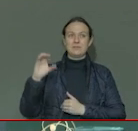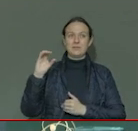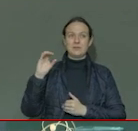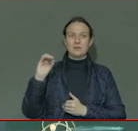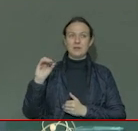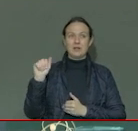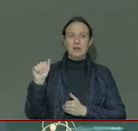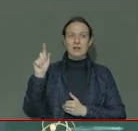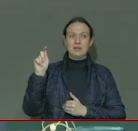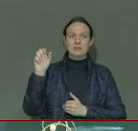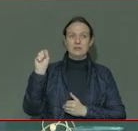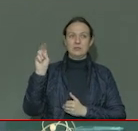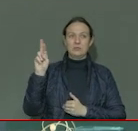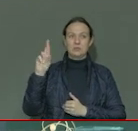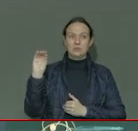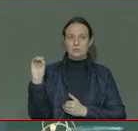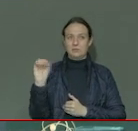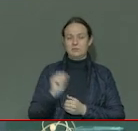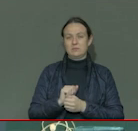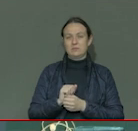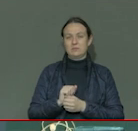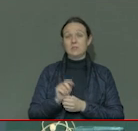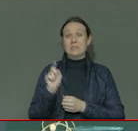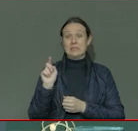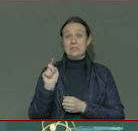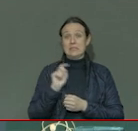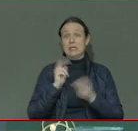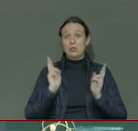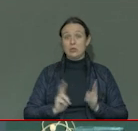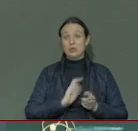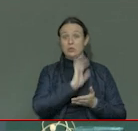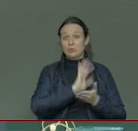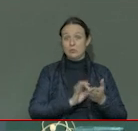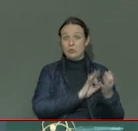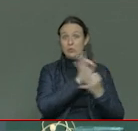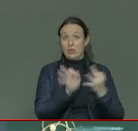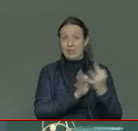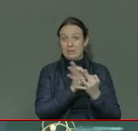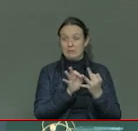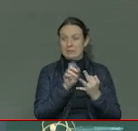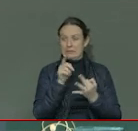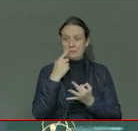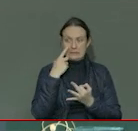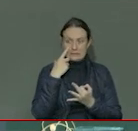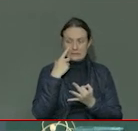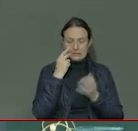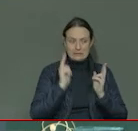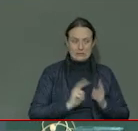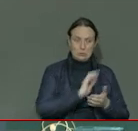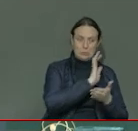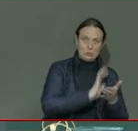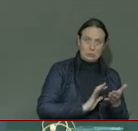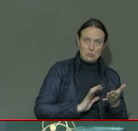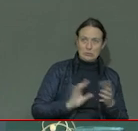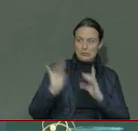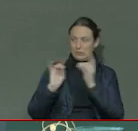colleague, and he sees, when Pi tells them the human story, he sees the similarity between the human story and